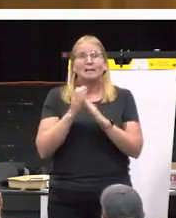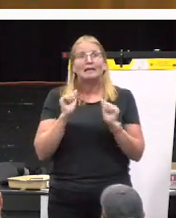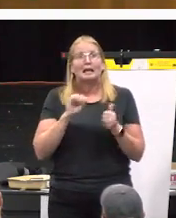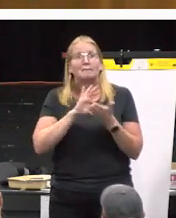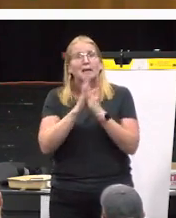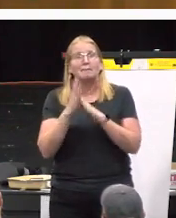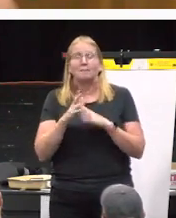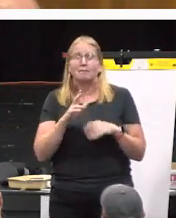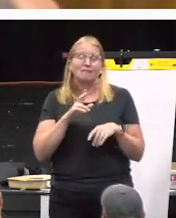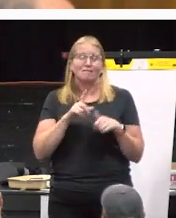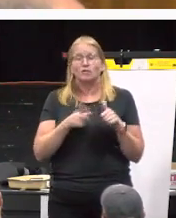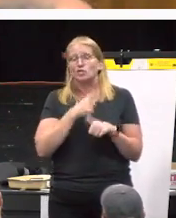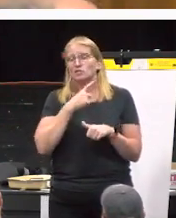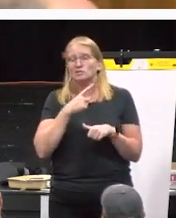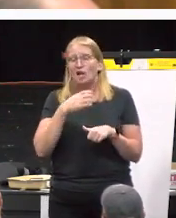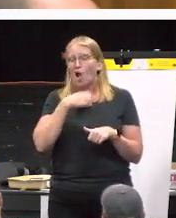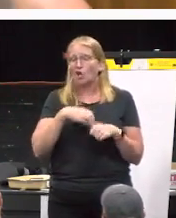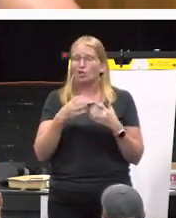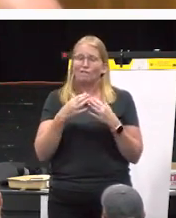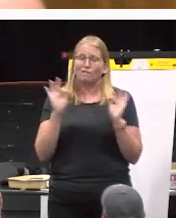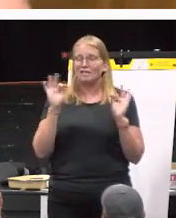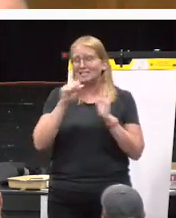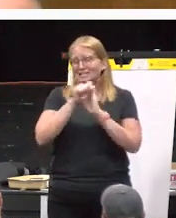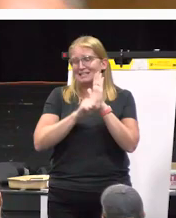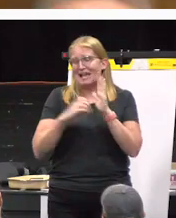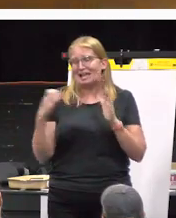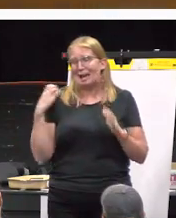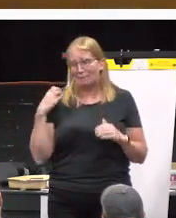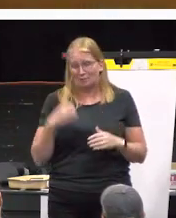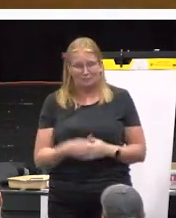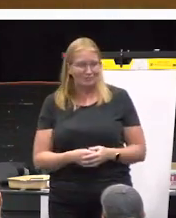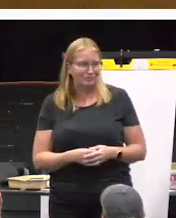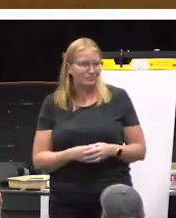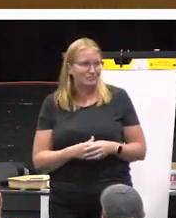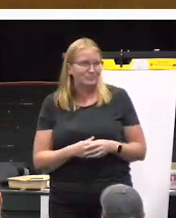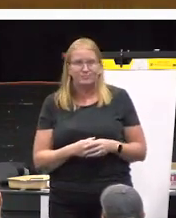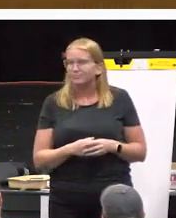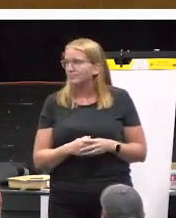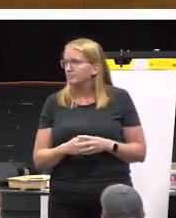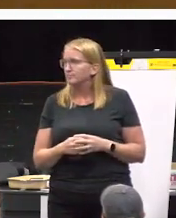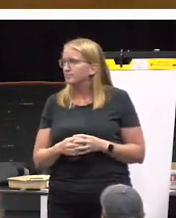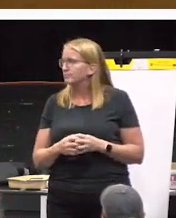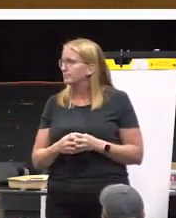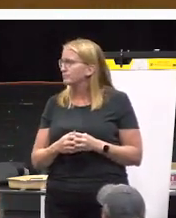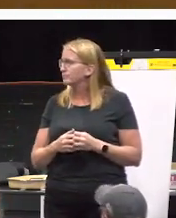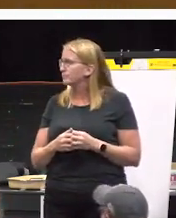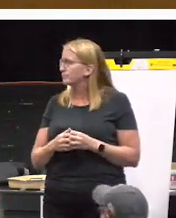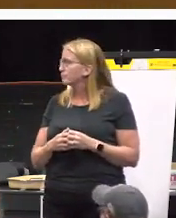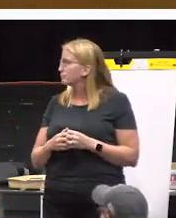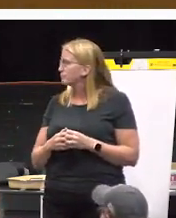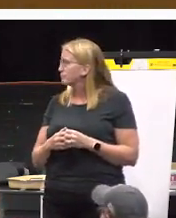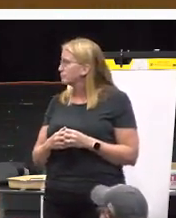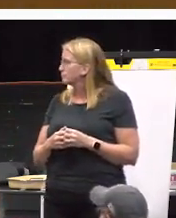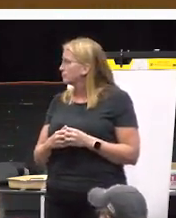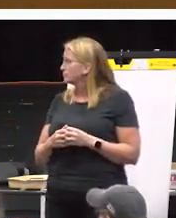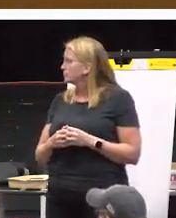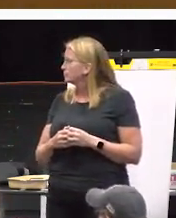state capital. Thank you so much. Someone else?